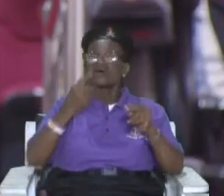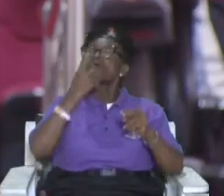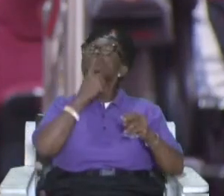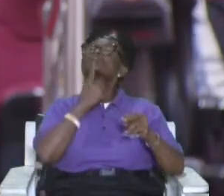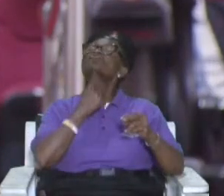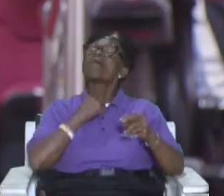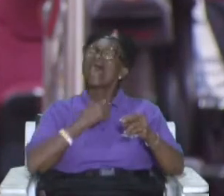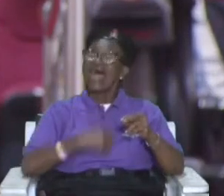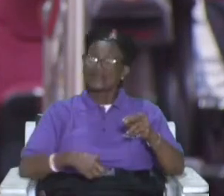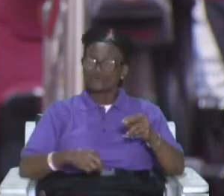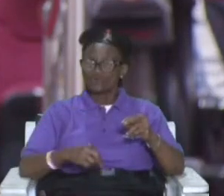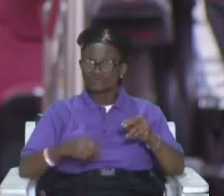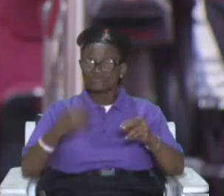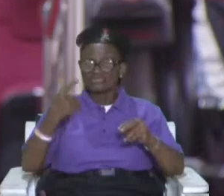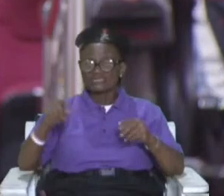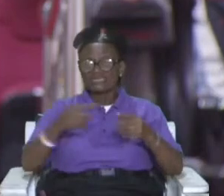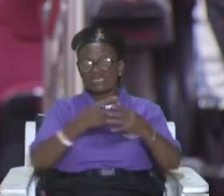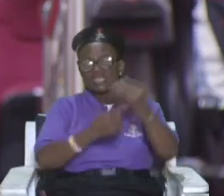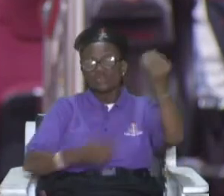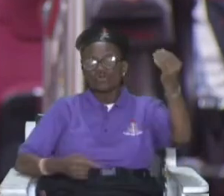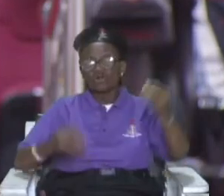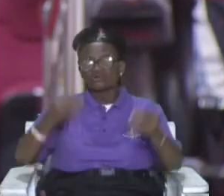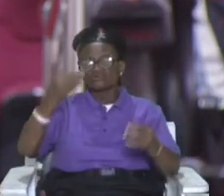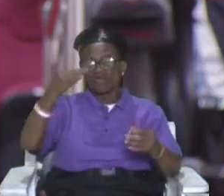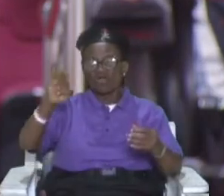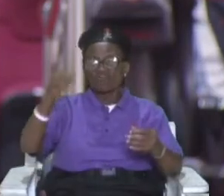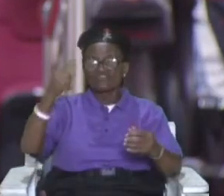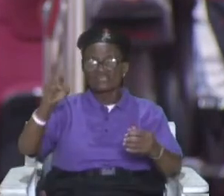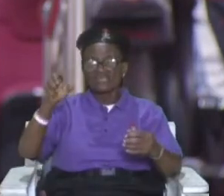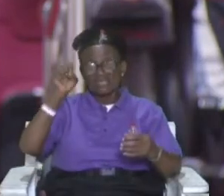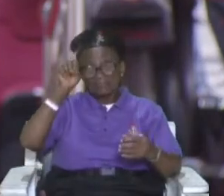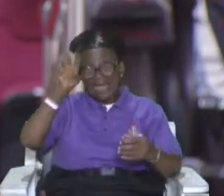swallowed the rods of the magicians.